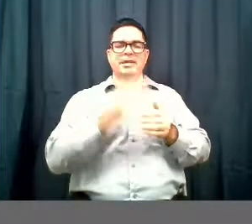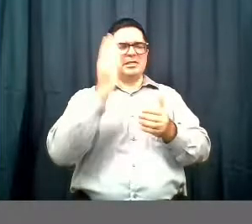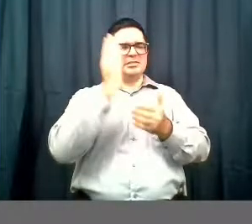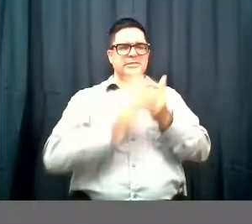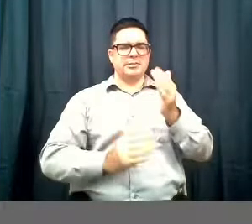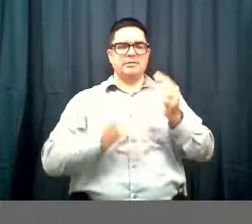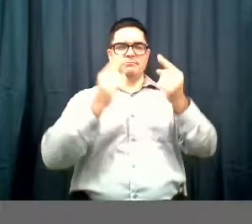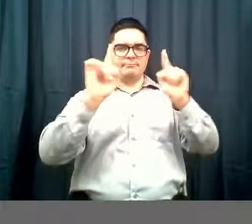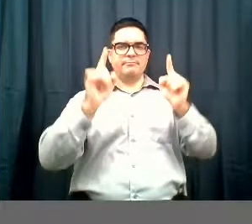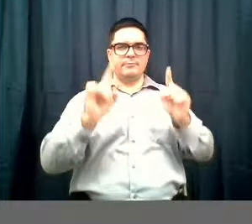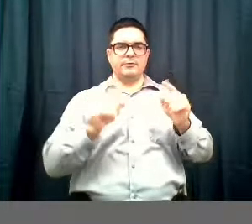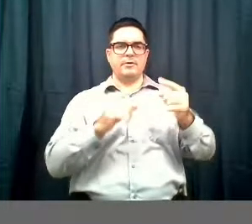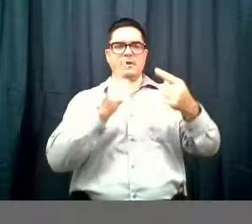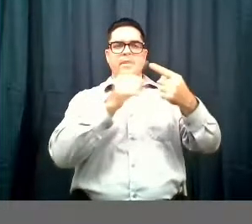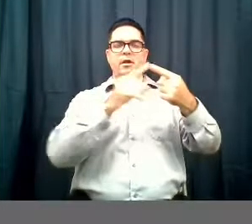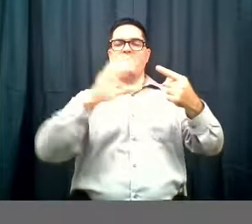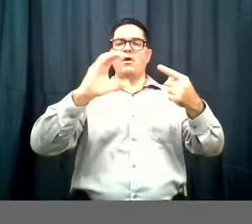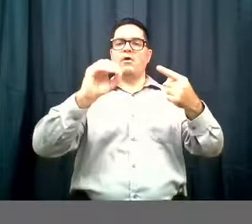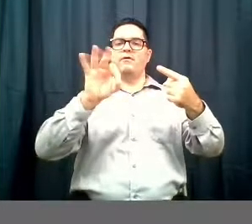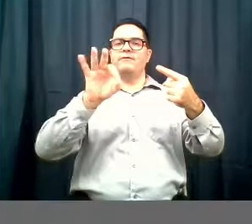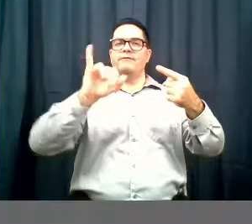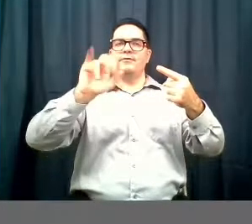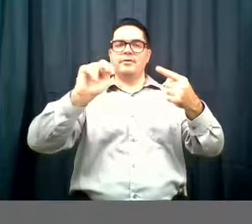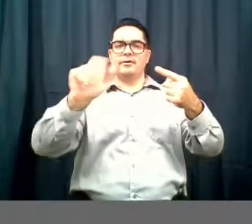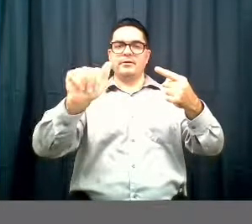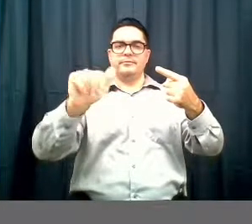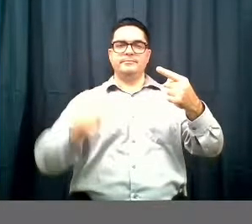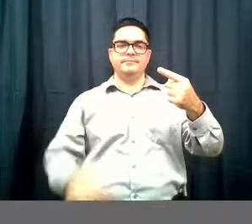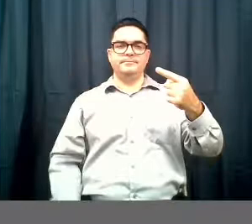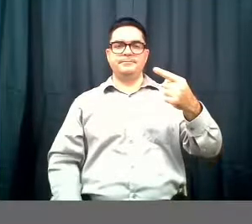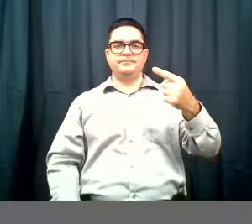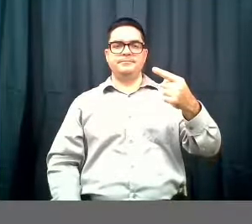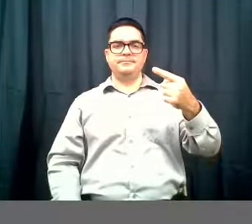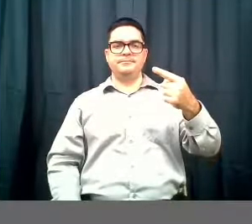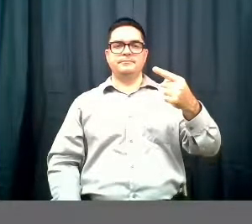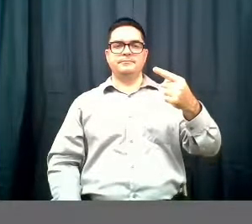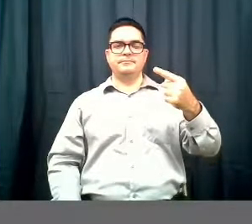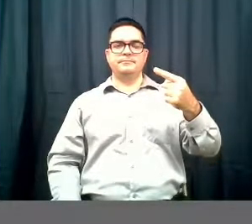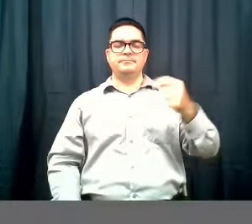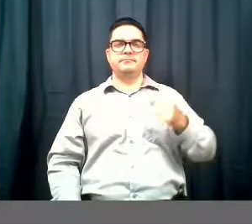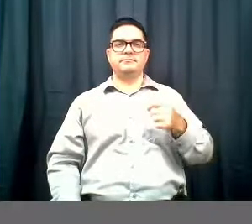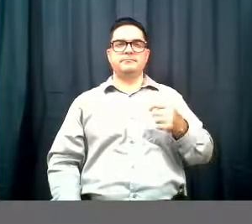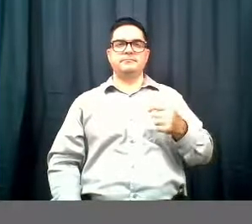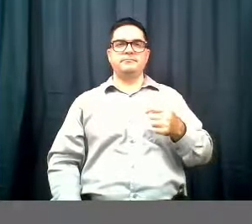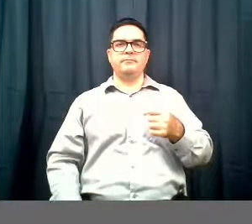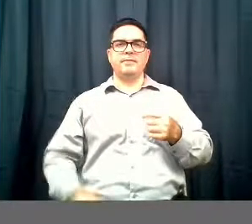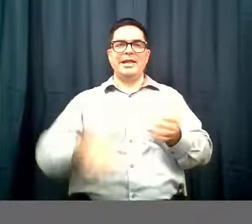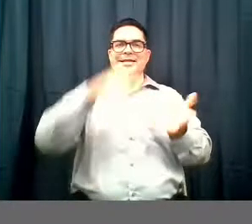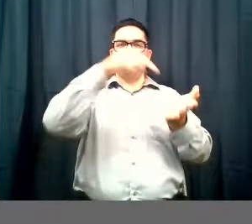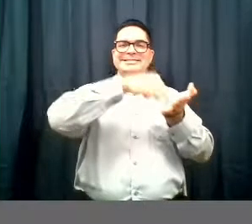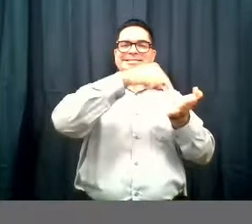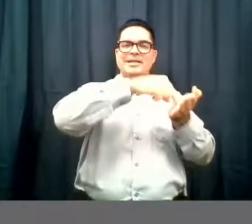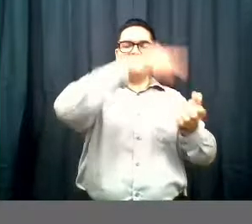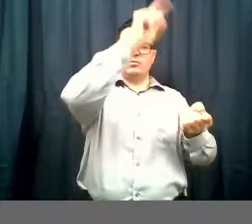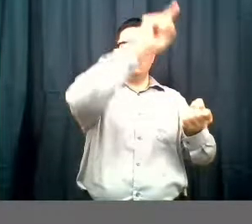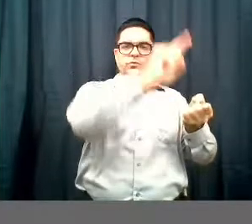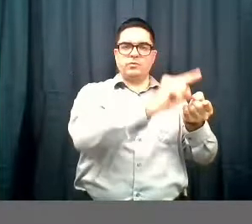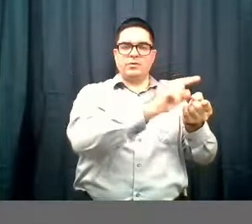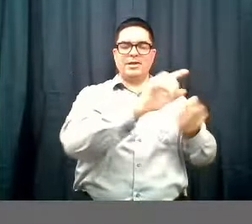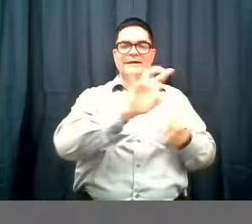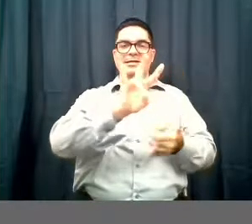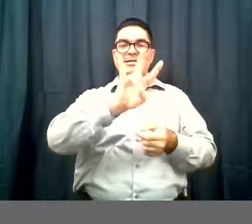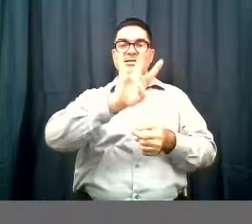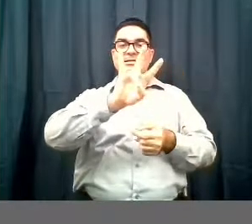with COFINA, the restructuring resulted in the reduction of total debt service by more than $17